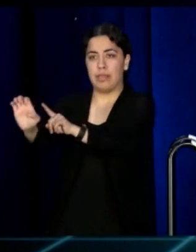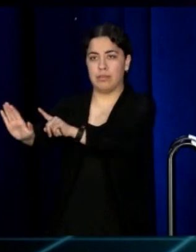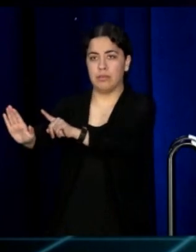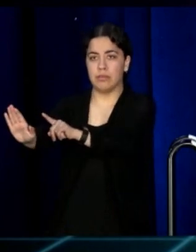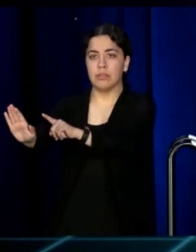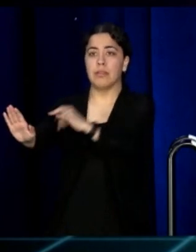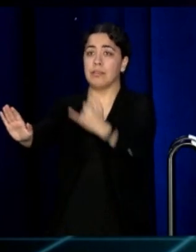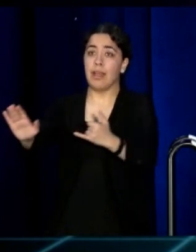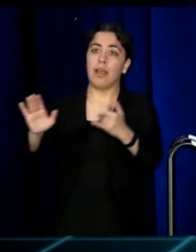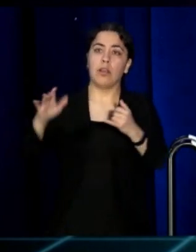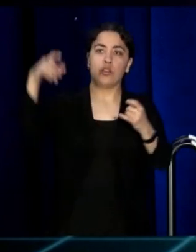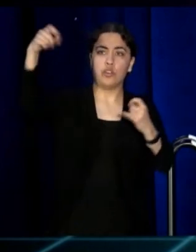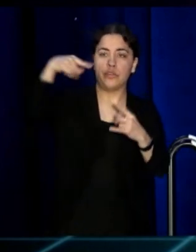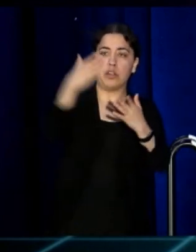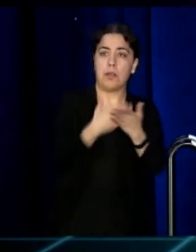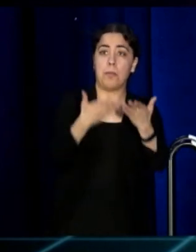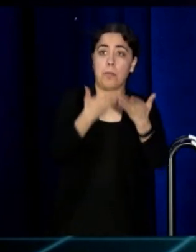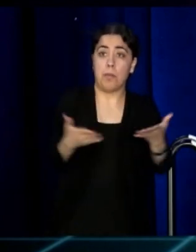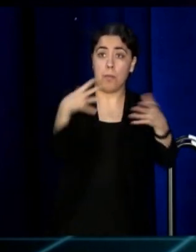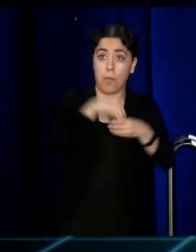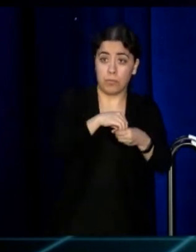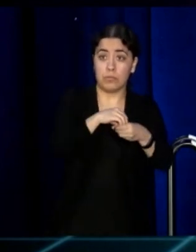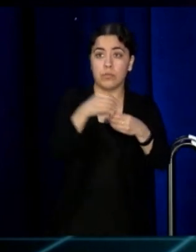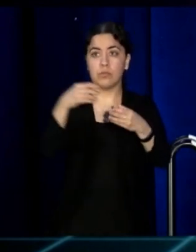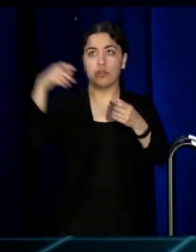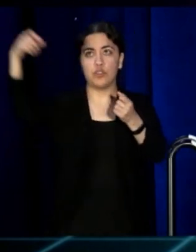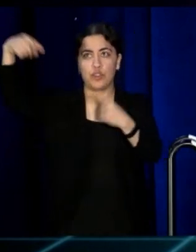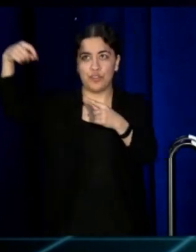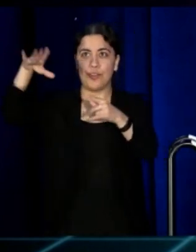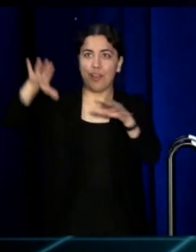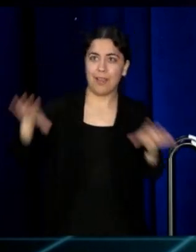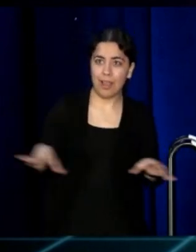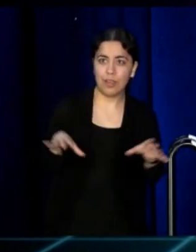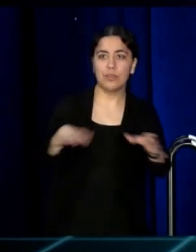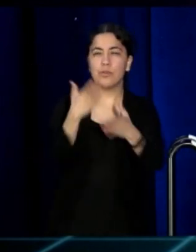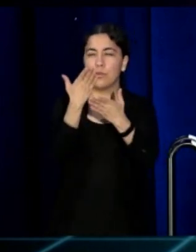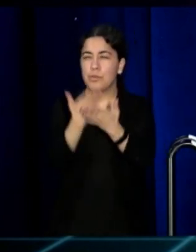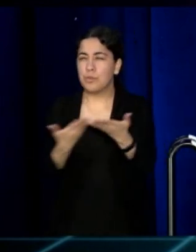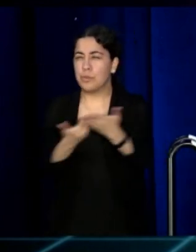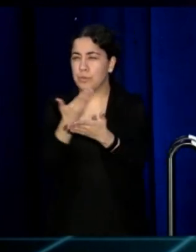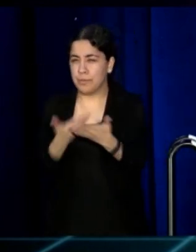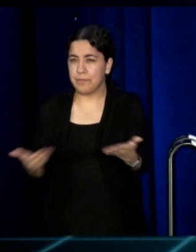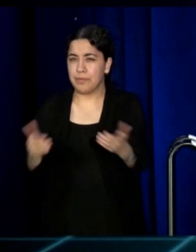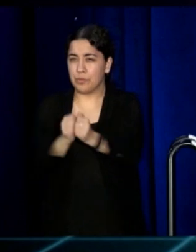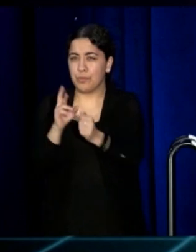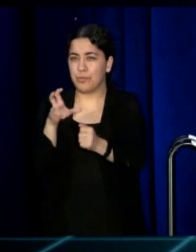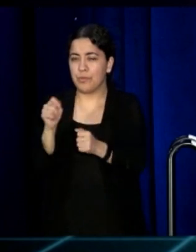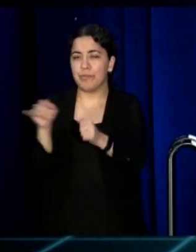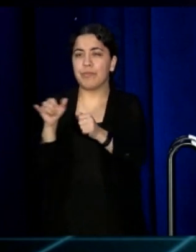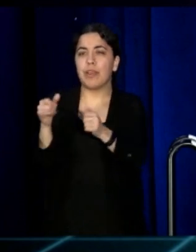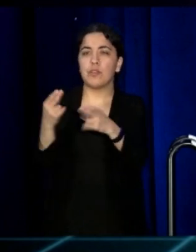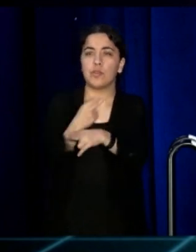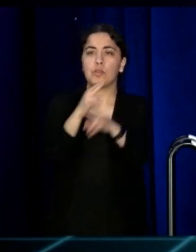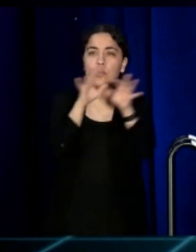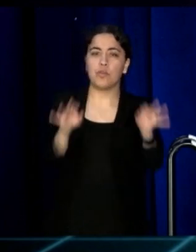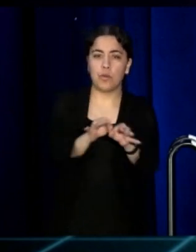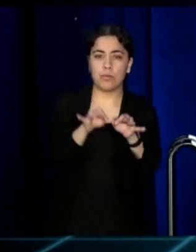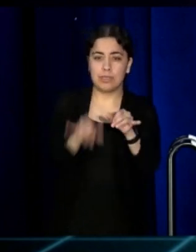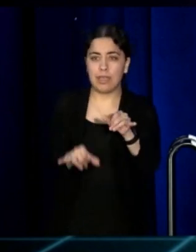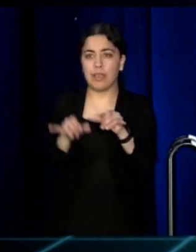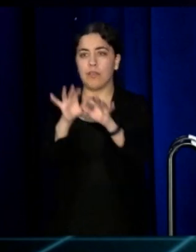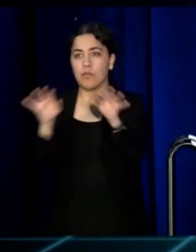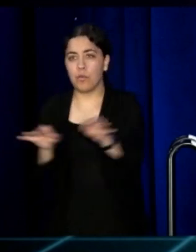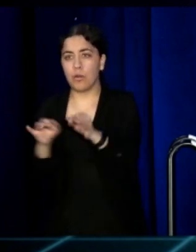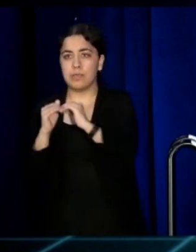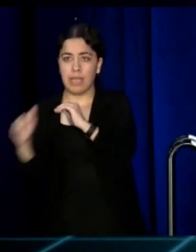like server components and server actions and some newer things coming to React like use form state, use form status, maybe you've